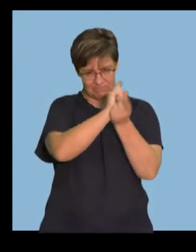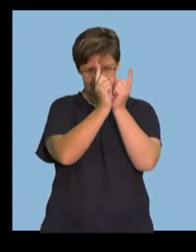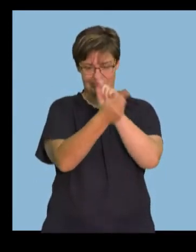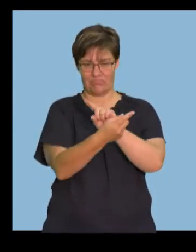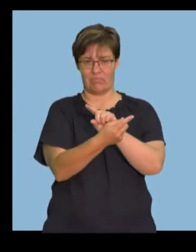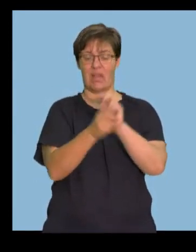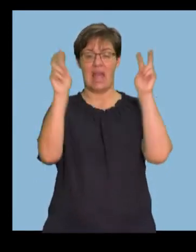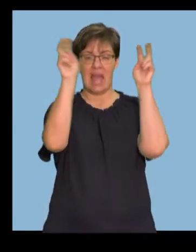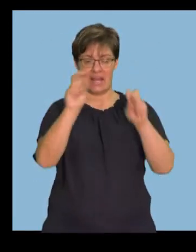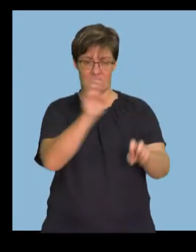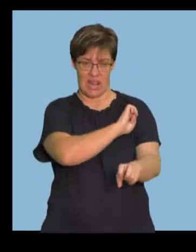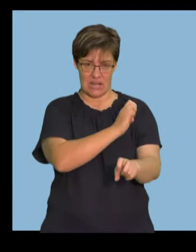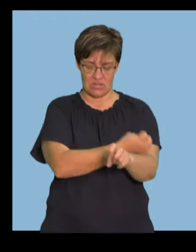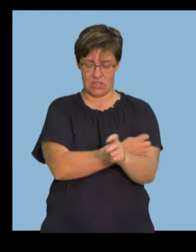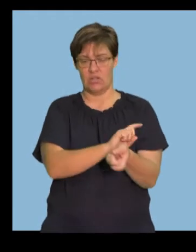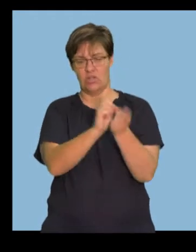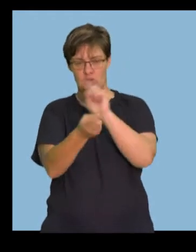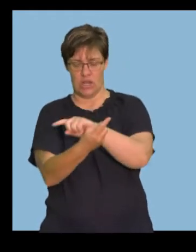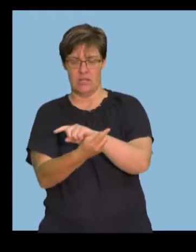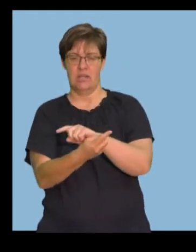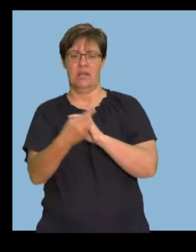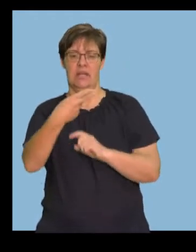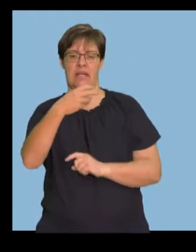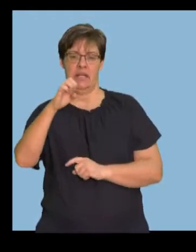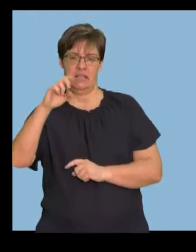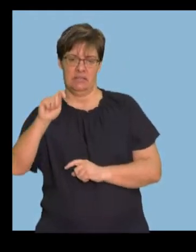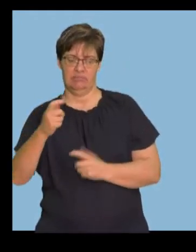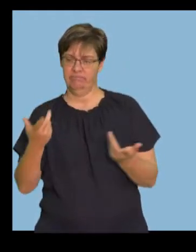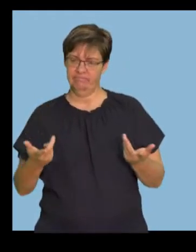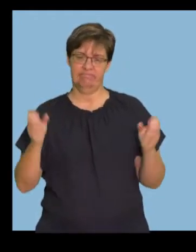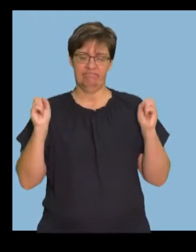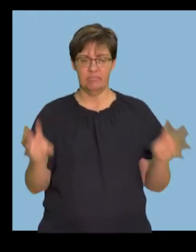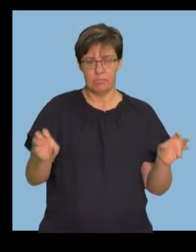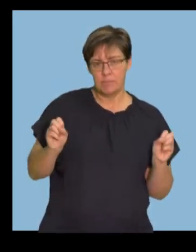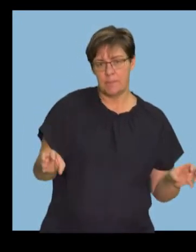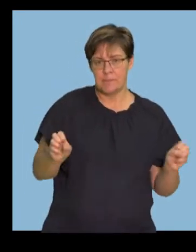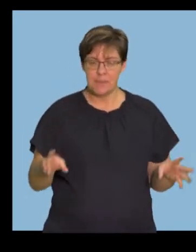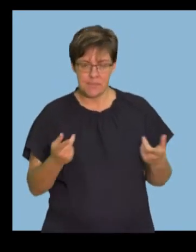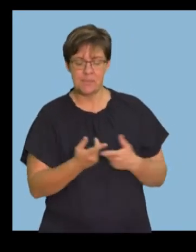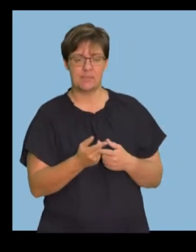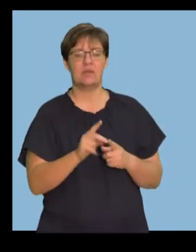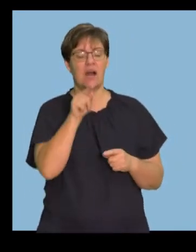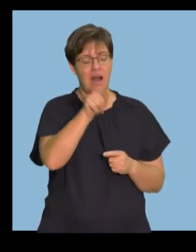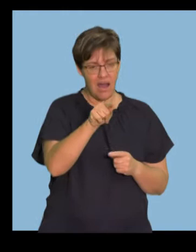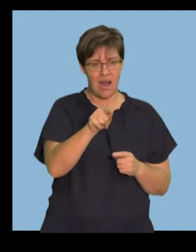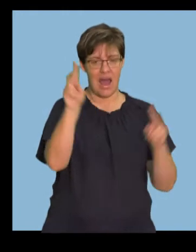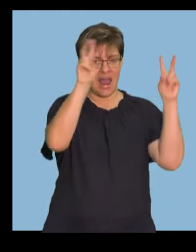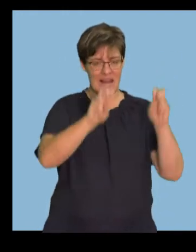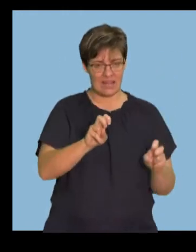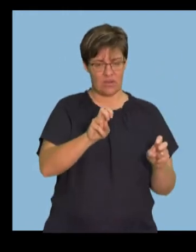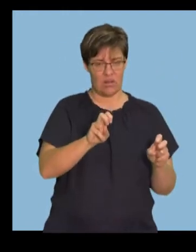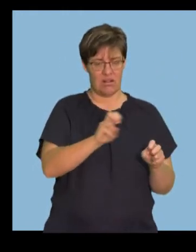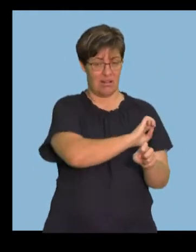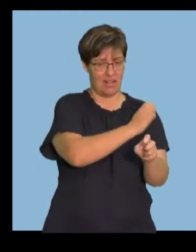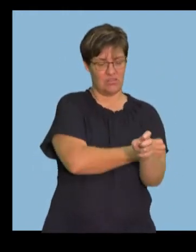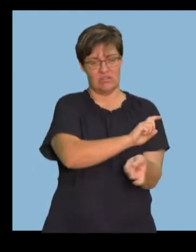converts electrical energy into heat. Okay, a speaker, what does it do? It transforms electrical energy into sound energy.